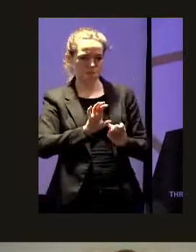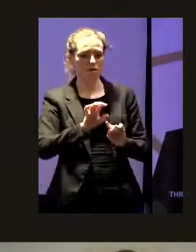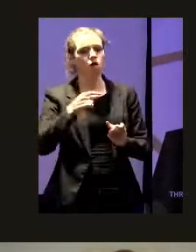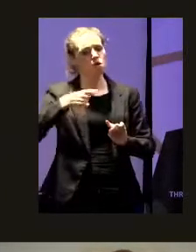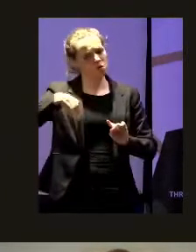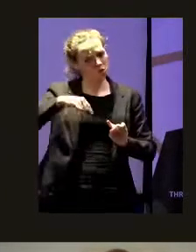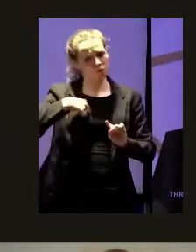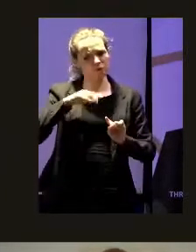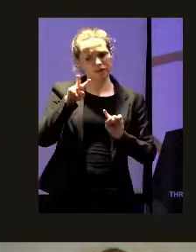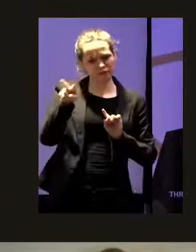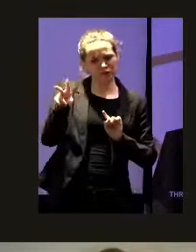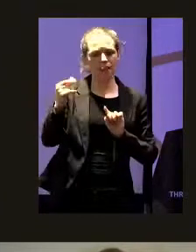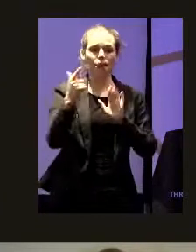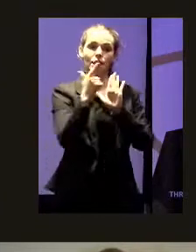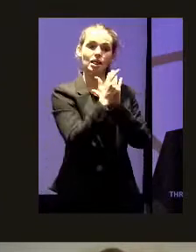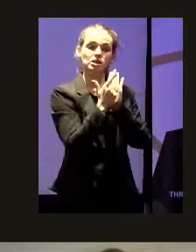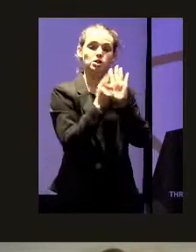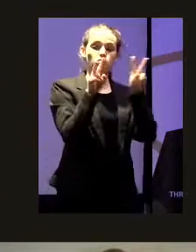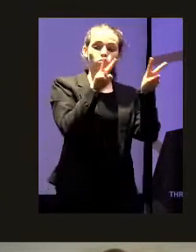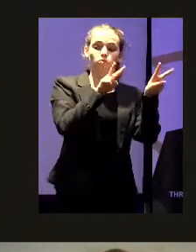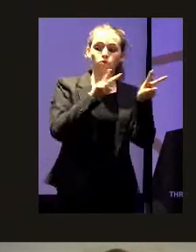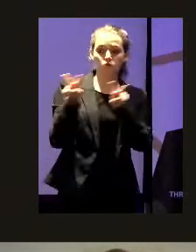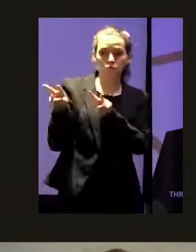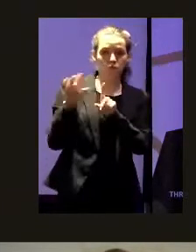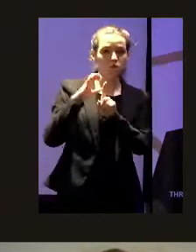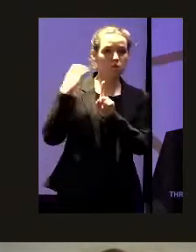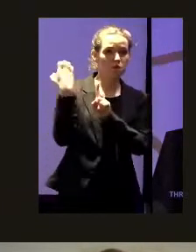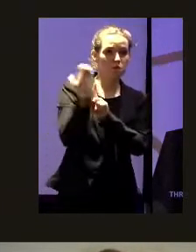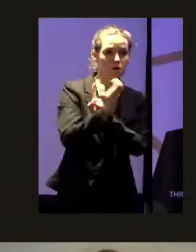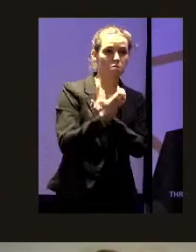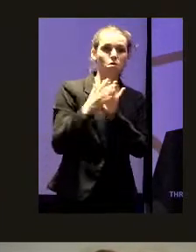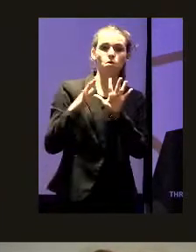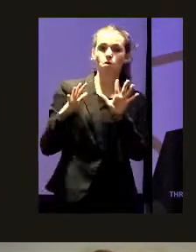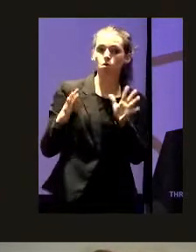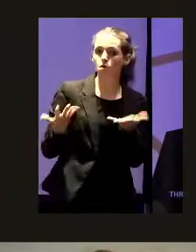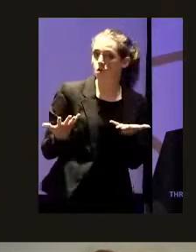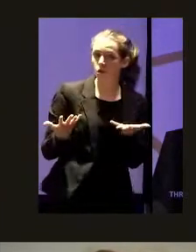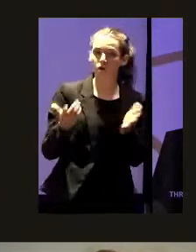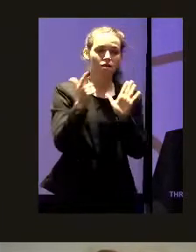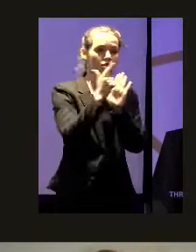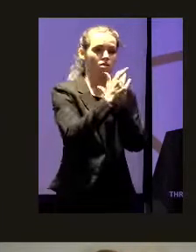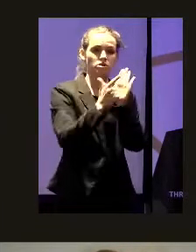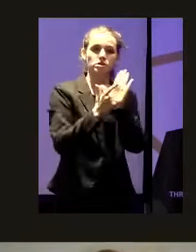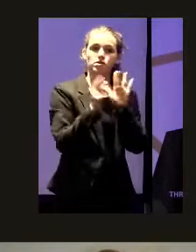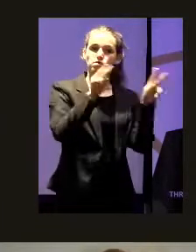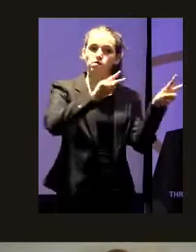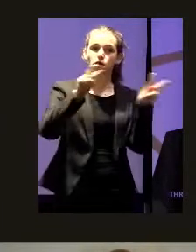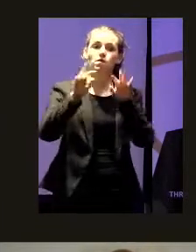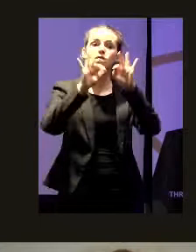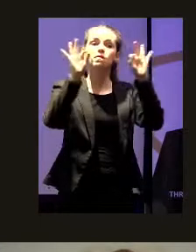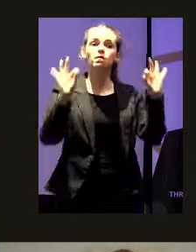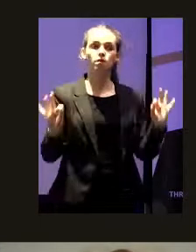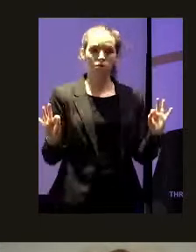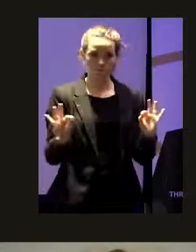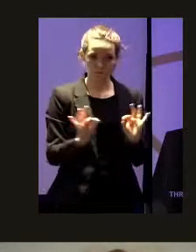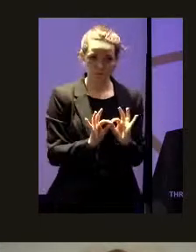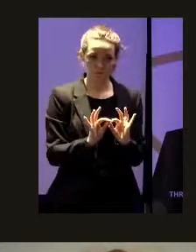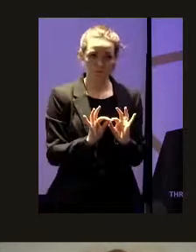legislative review environment or legislative review framework. We are currently